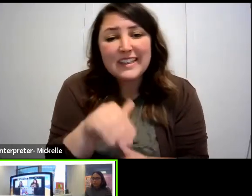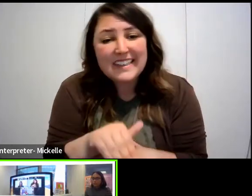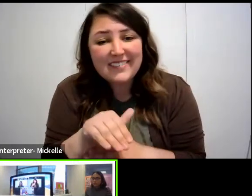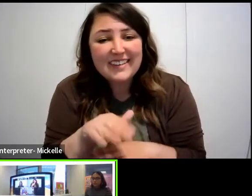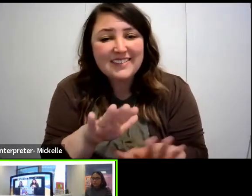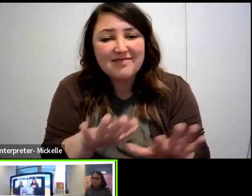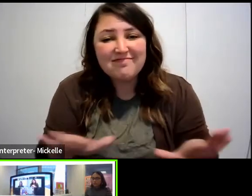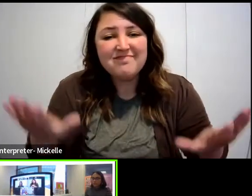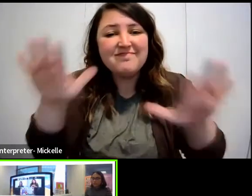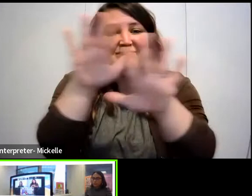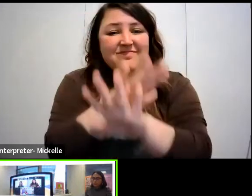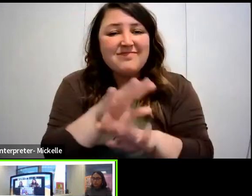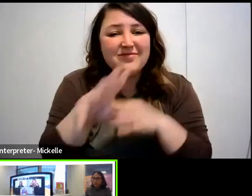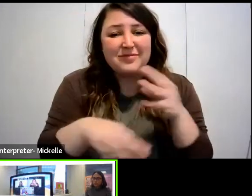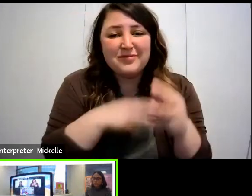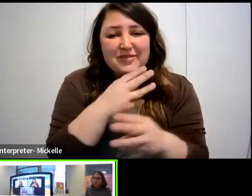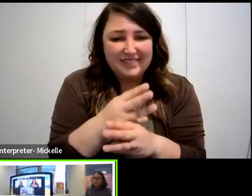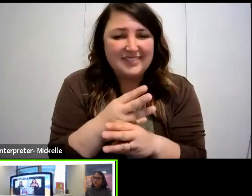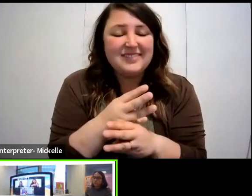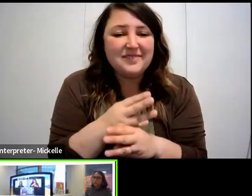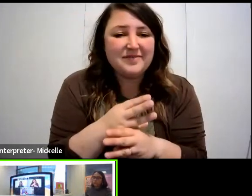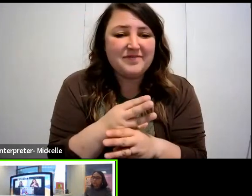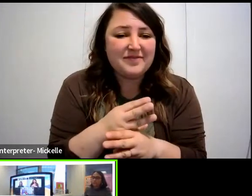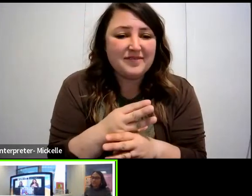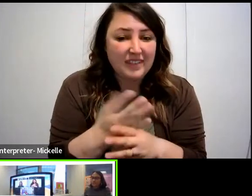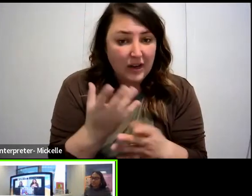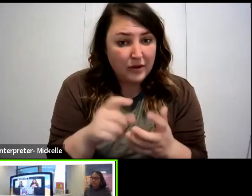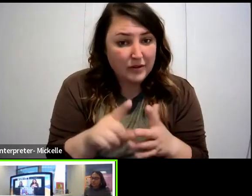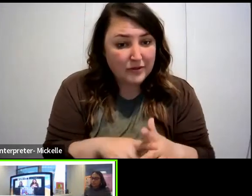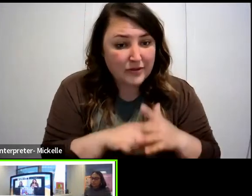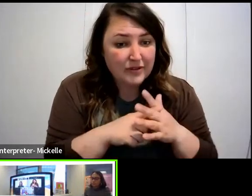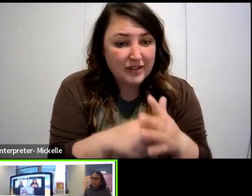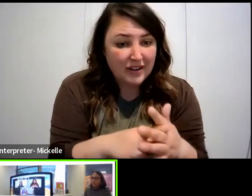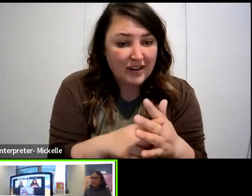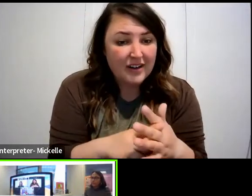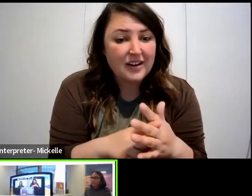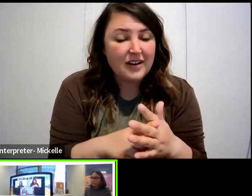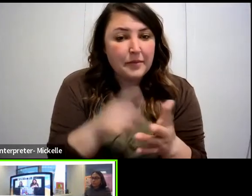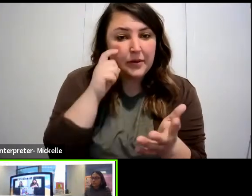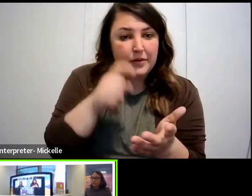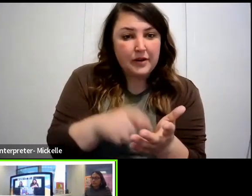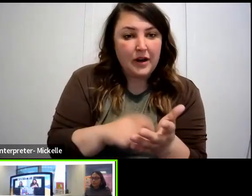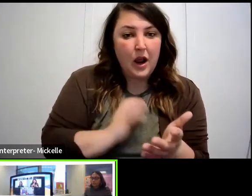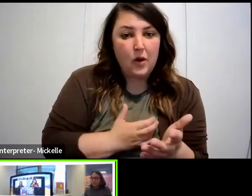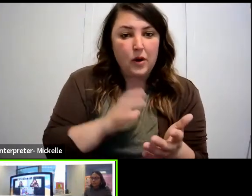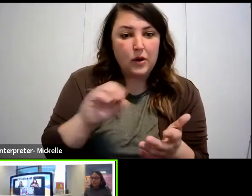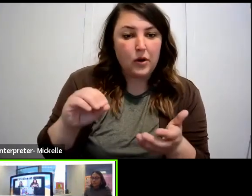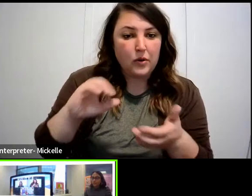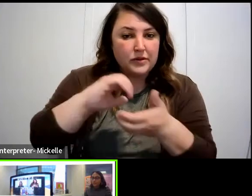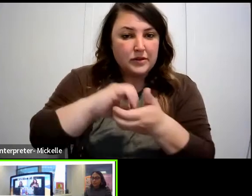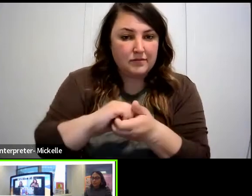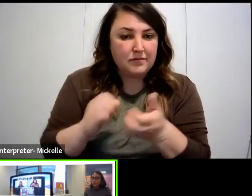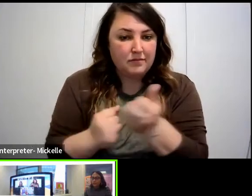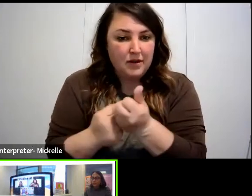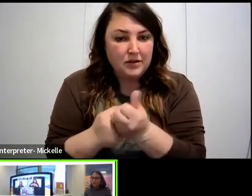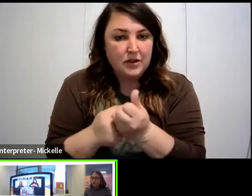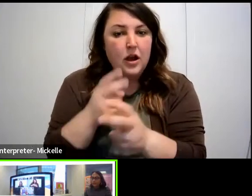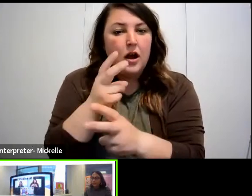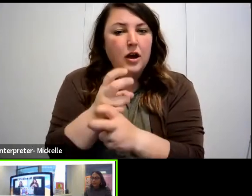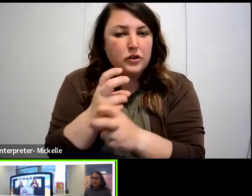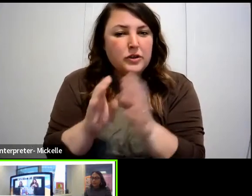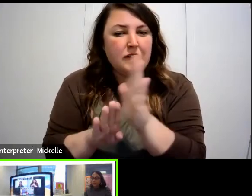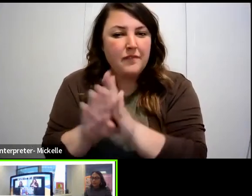audience members from around the world. I want to start by acknowledging our co-sponsor, the Austrian Development